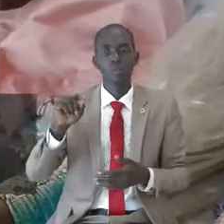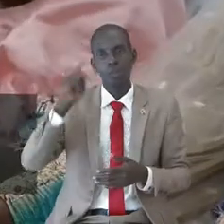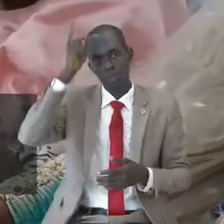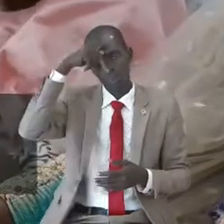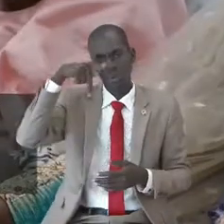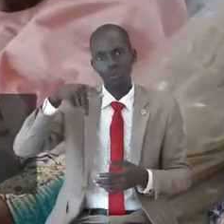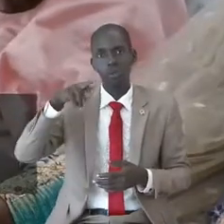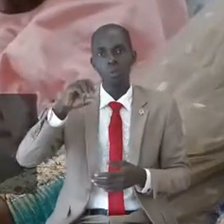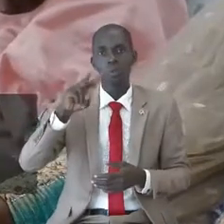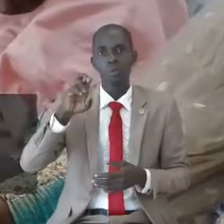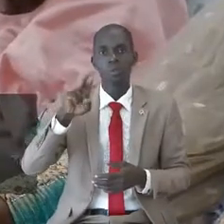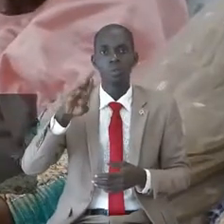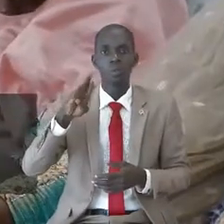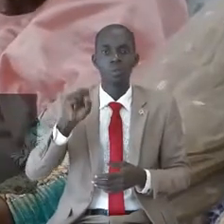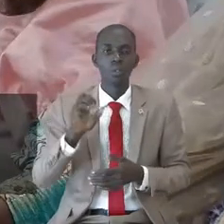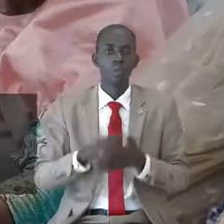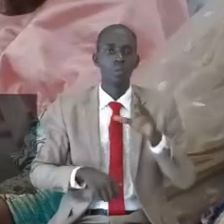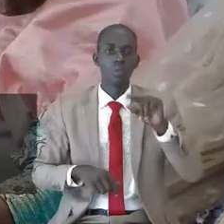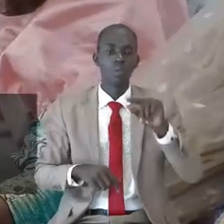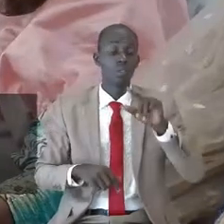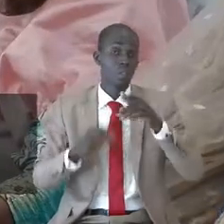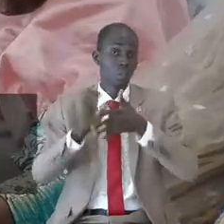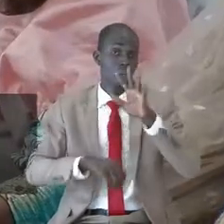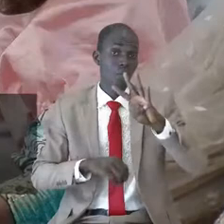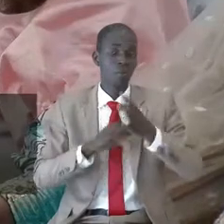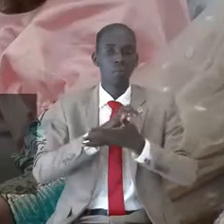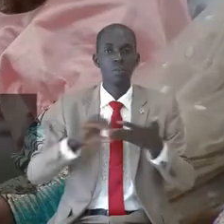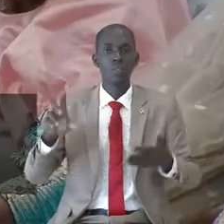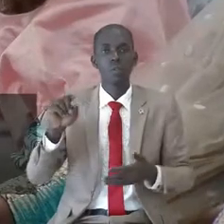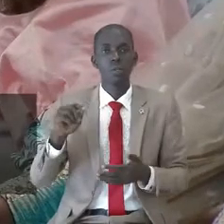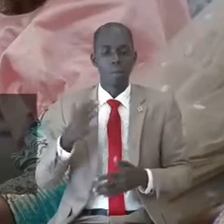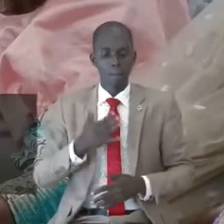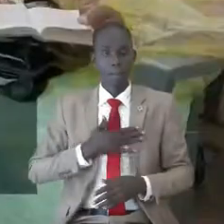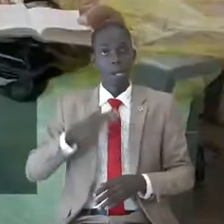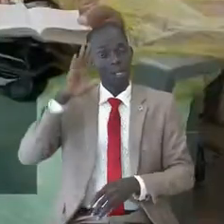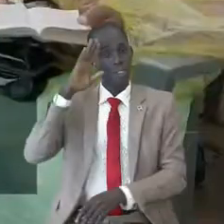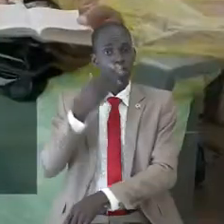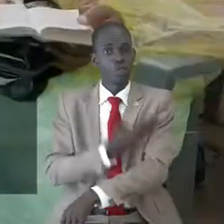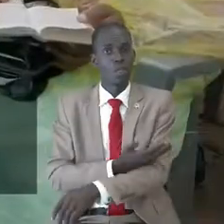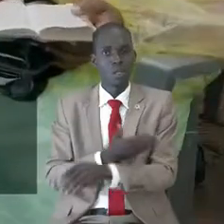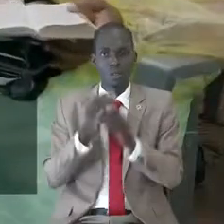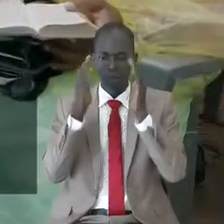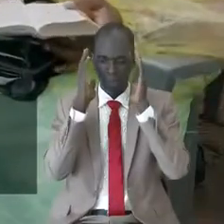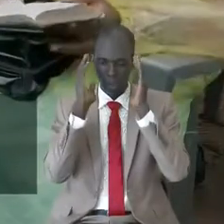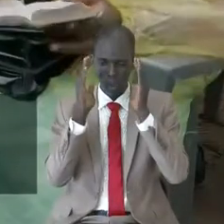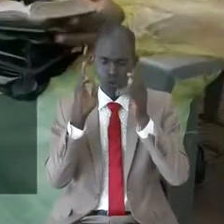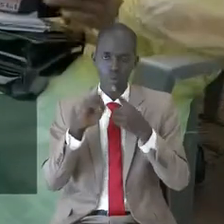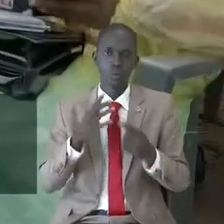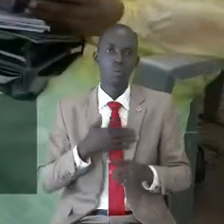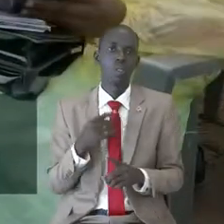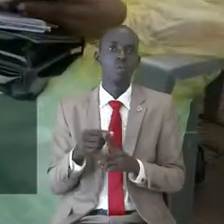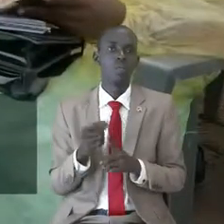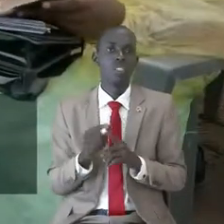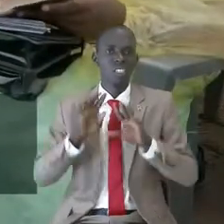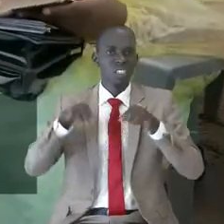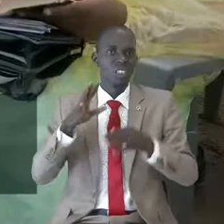chapter 4, we're looking at verse 20. My son, attend to my words.